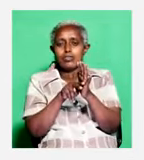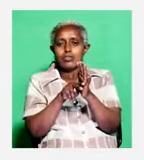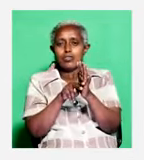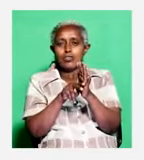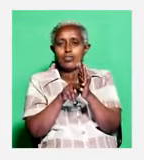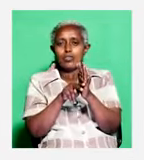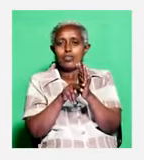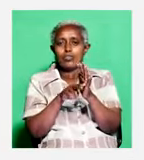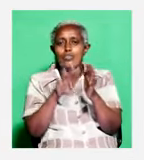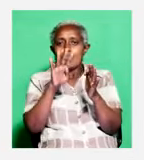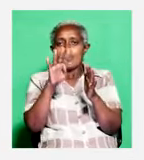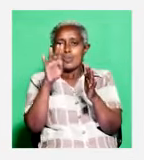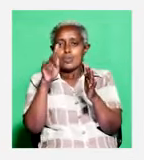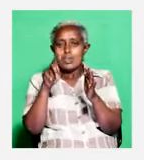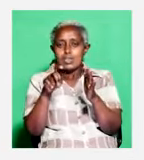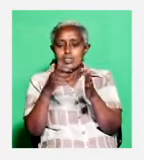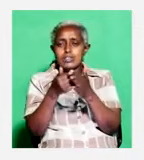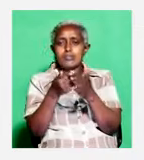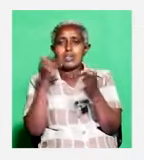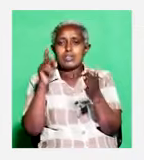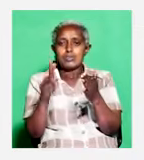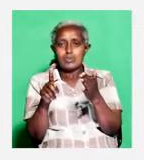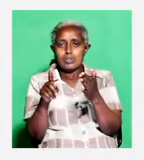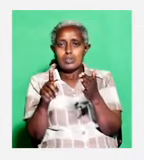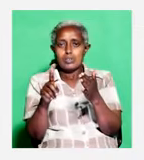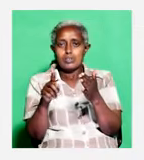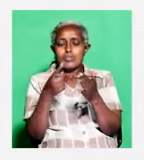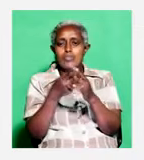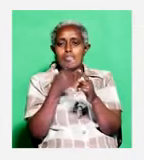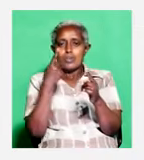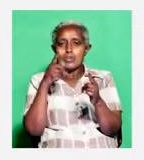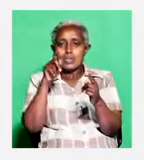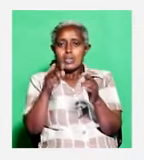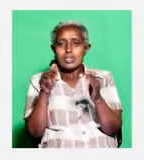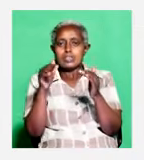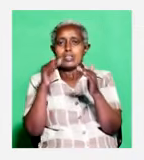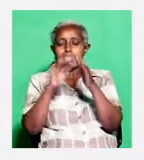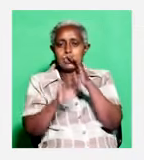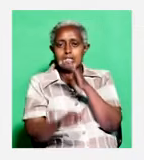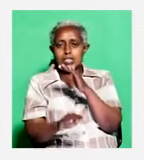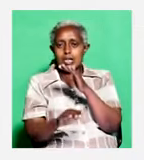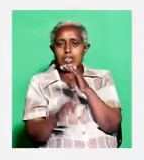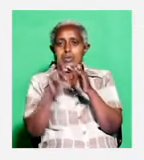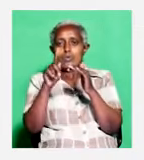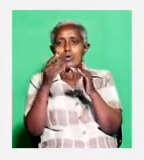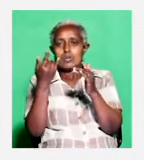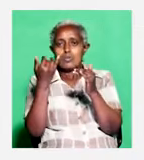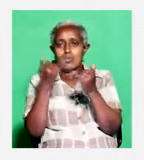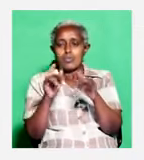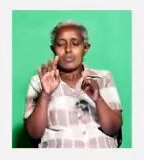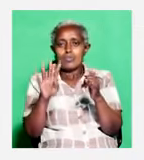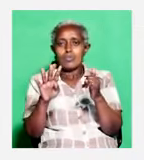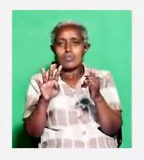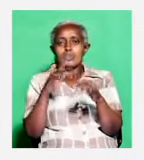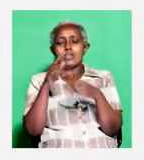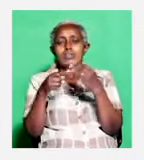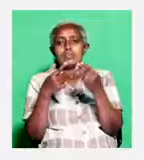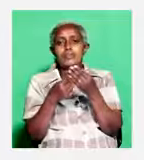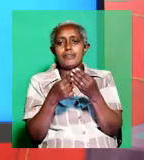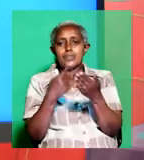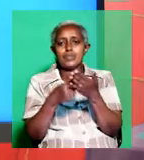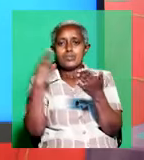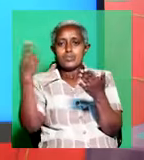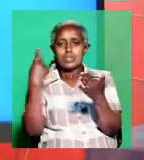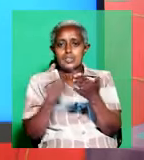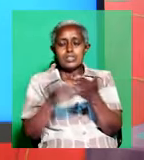of this 4x minus 1 for x less than 1 over 4. So using